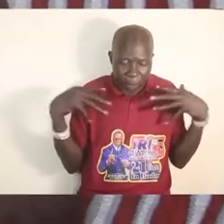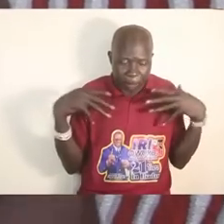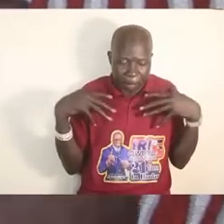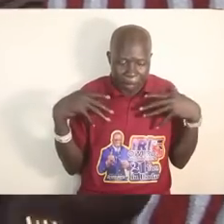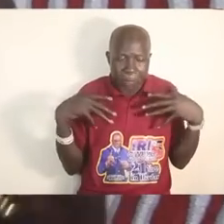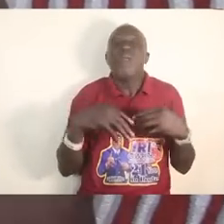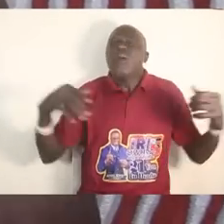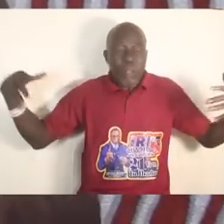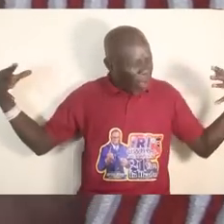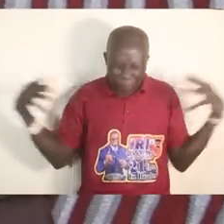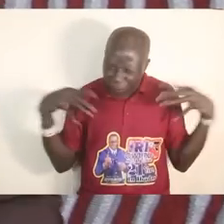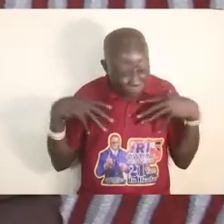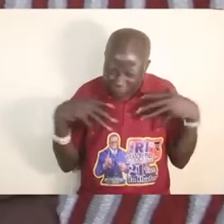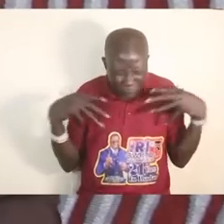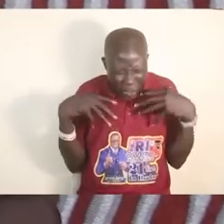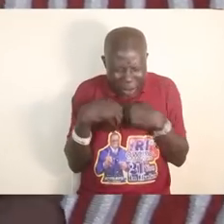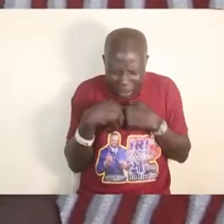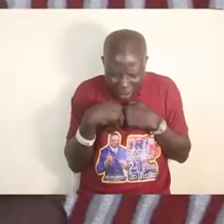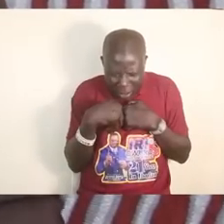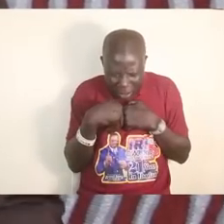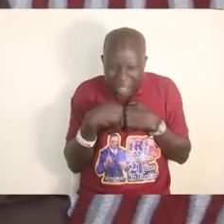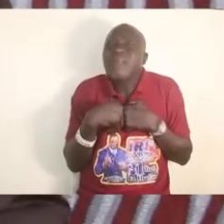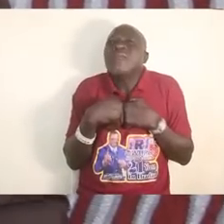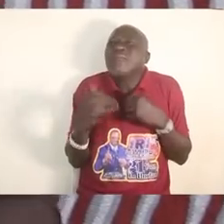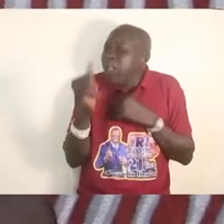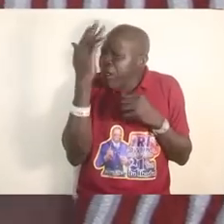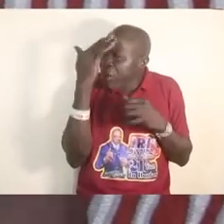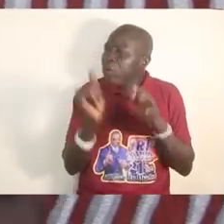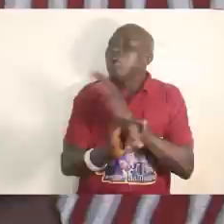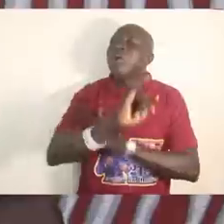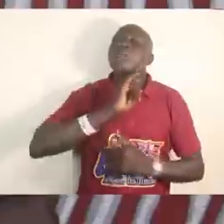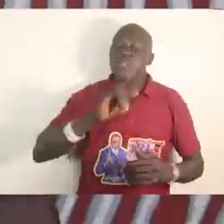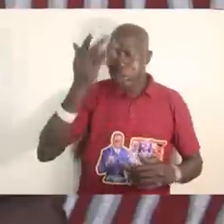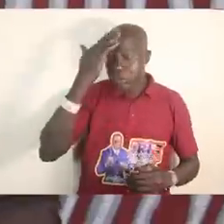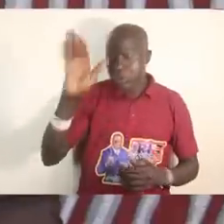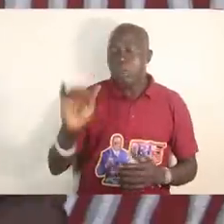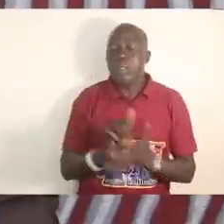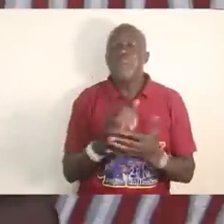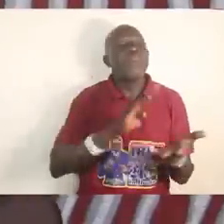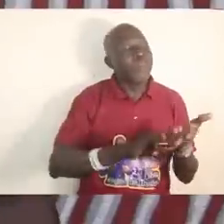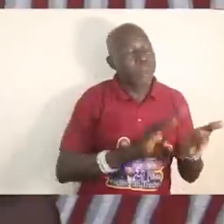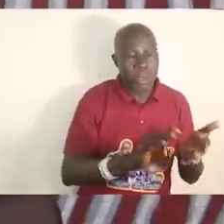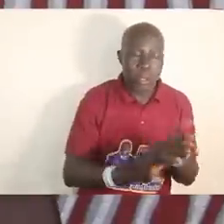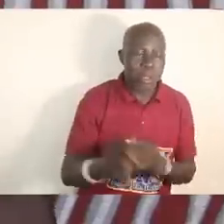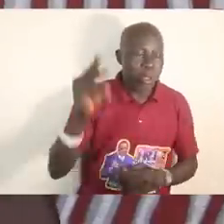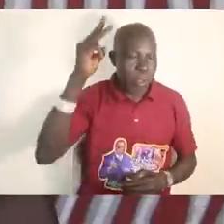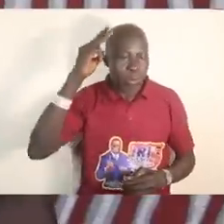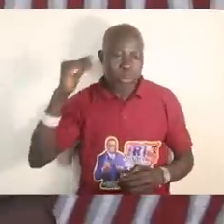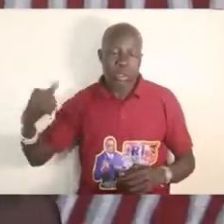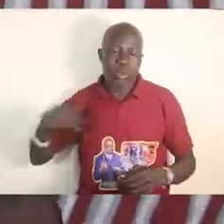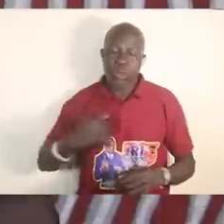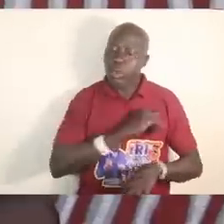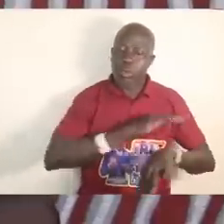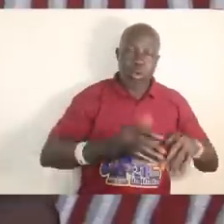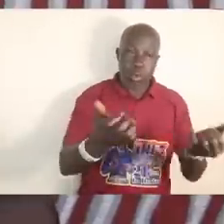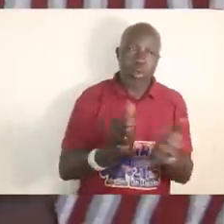afraid. Dene mu won. They were so panic. Won mo pa Olorun ni Olorun. They know God is God. Won be Moses. They plead to Moses. Won a fe gbo won e